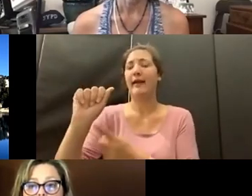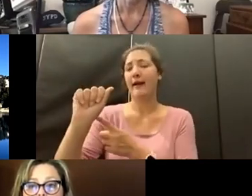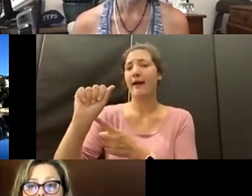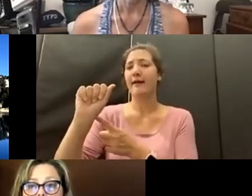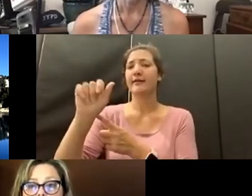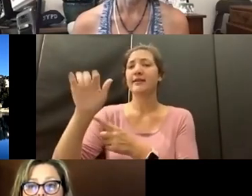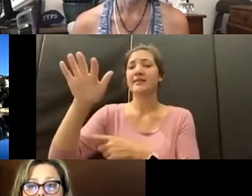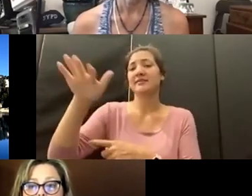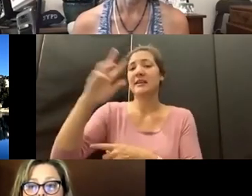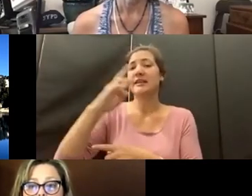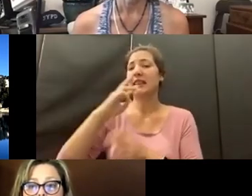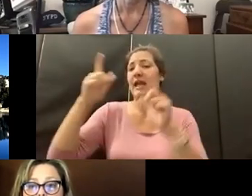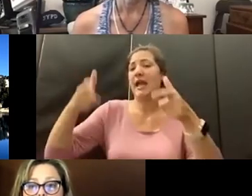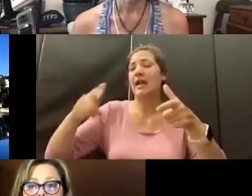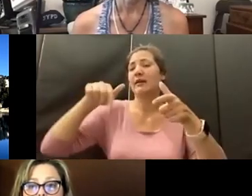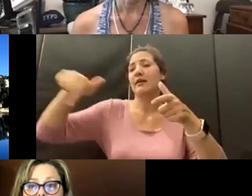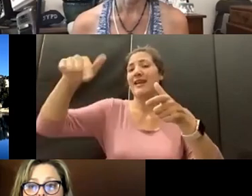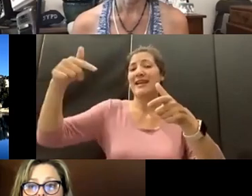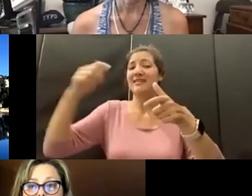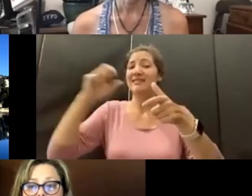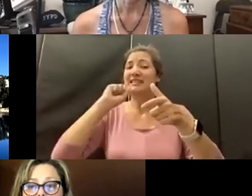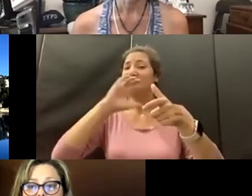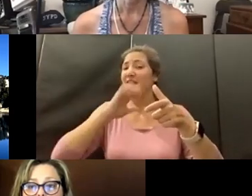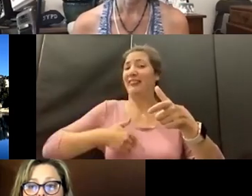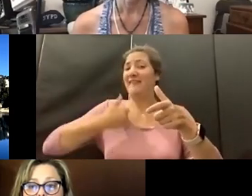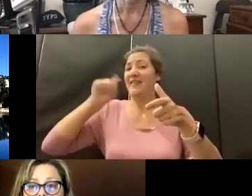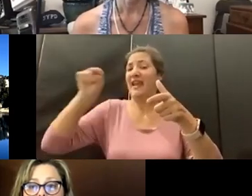their home, and suddenly they are